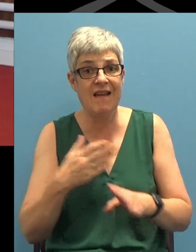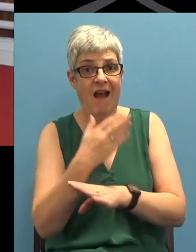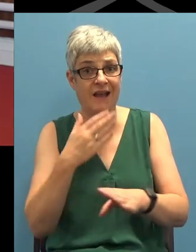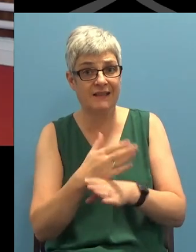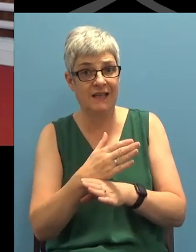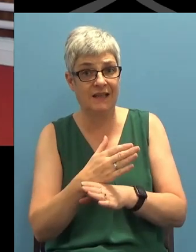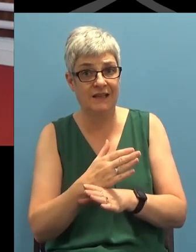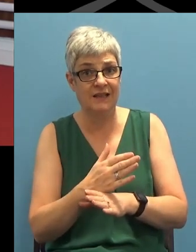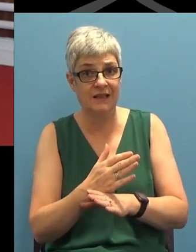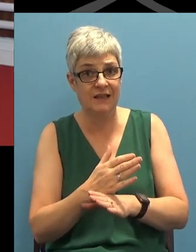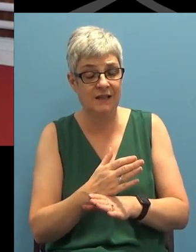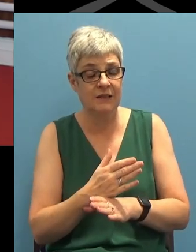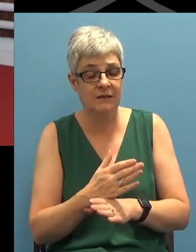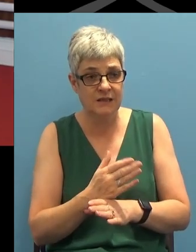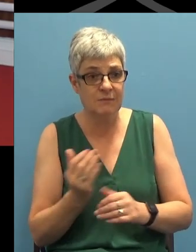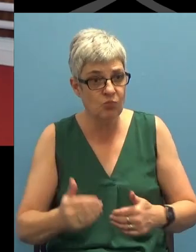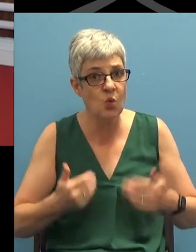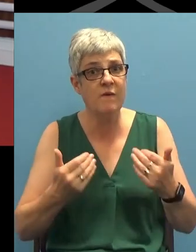has moved.